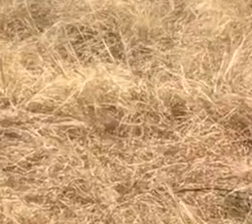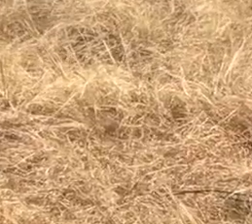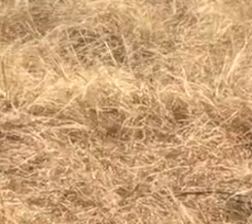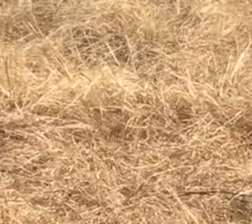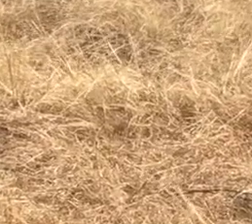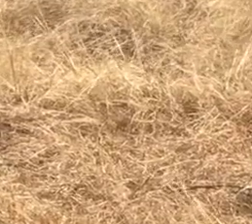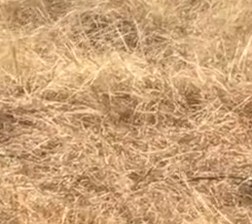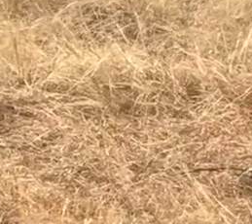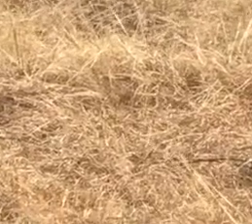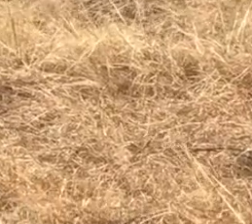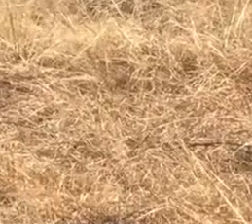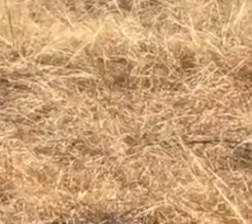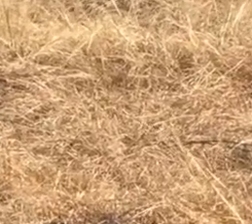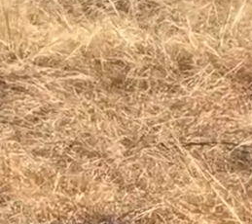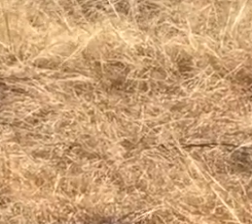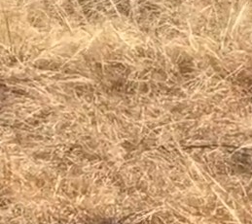then.